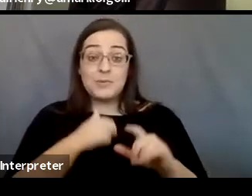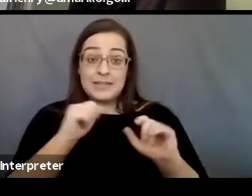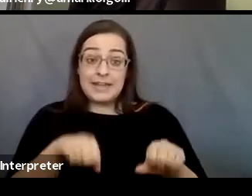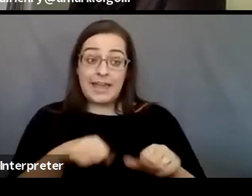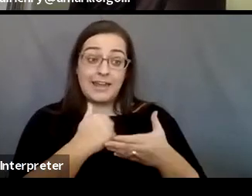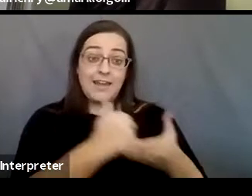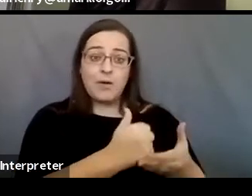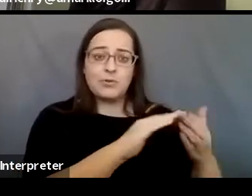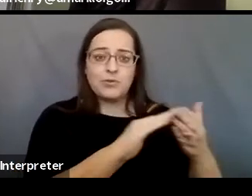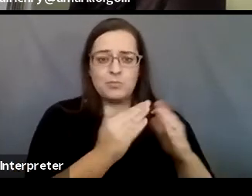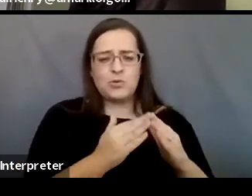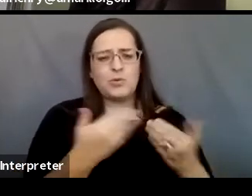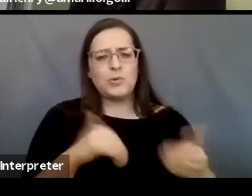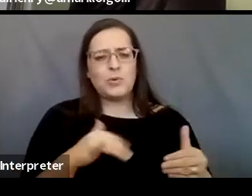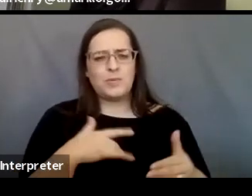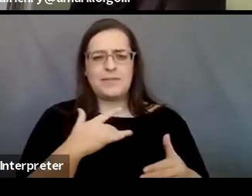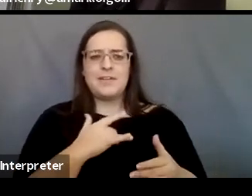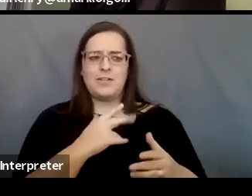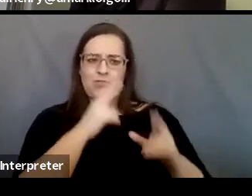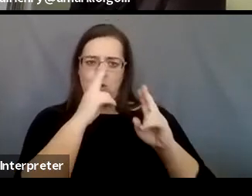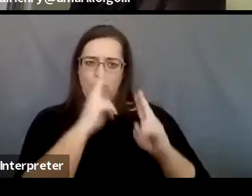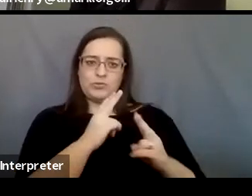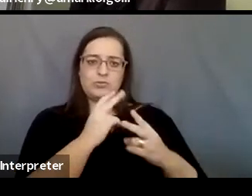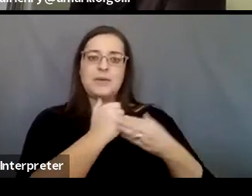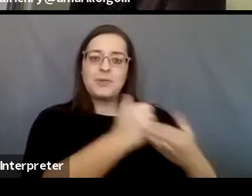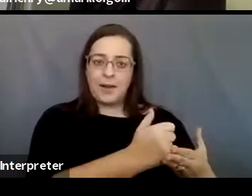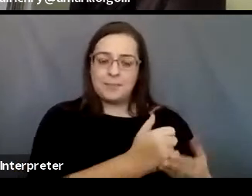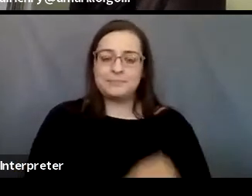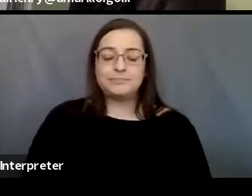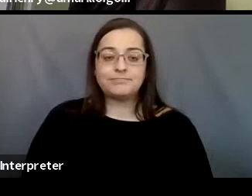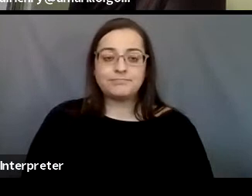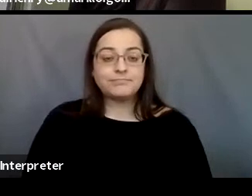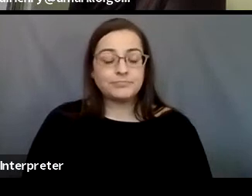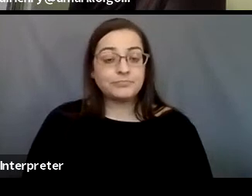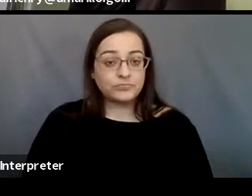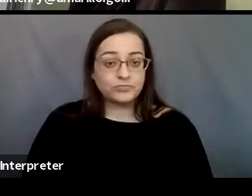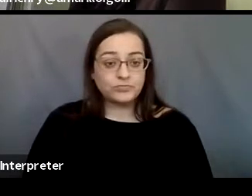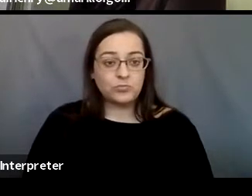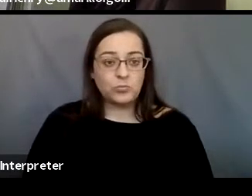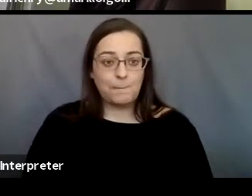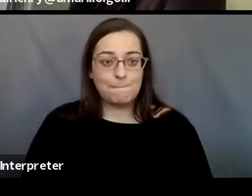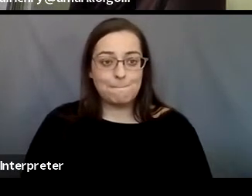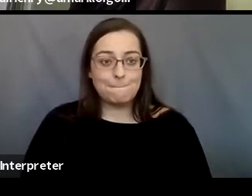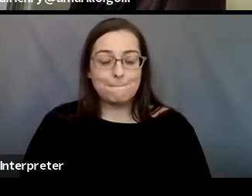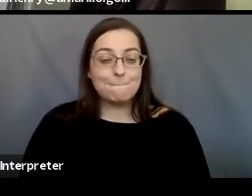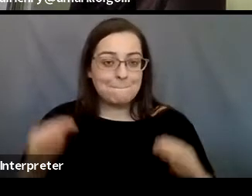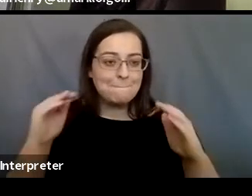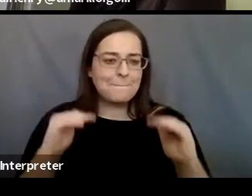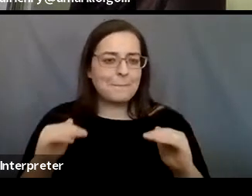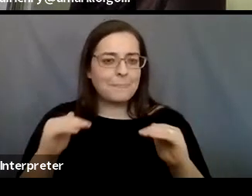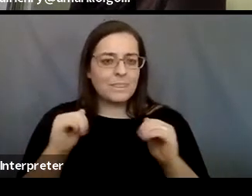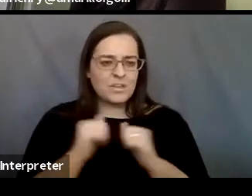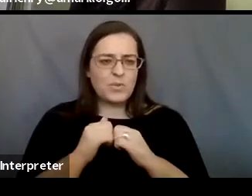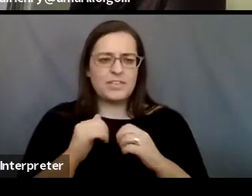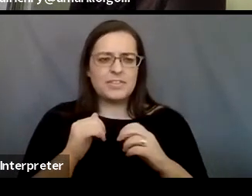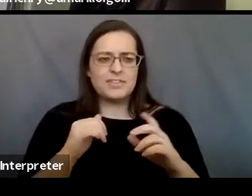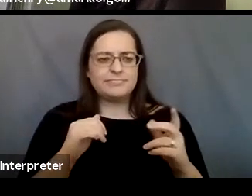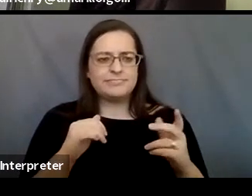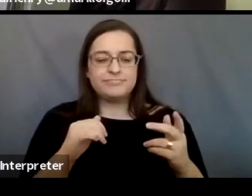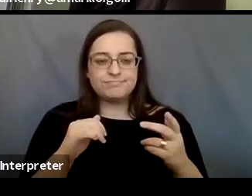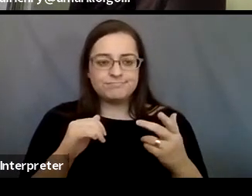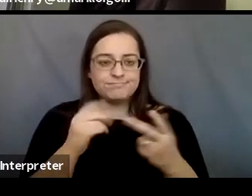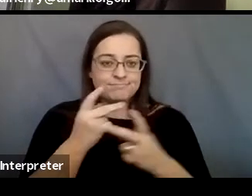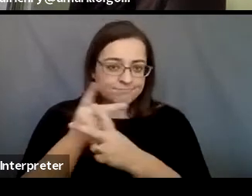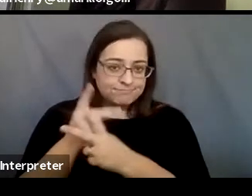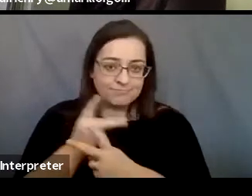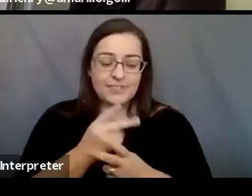been a great honor and privilege of us. The next thing is, you know, with all the surge of taking care